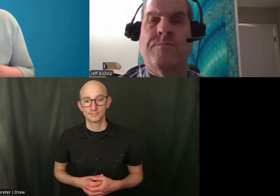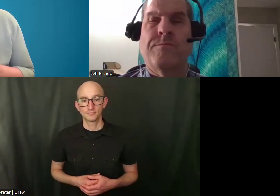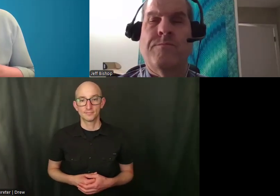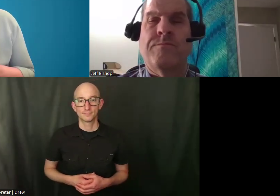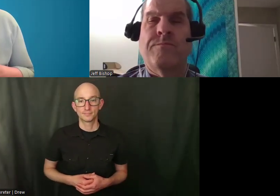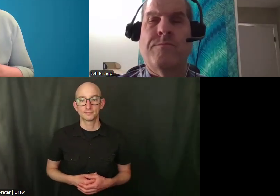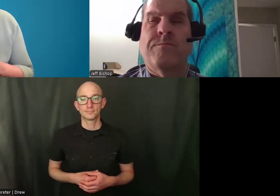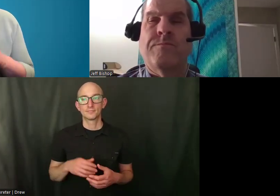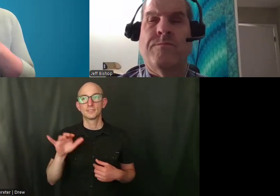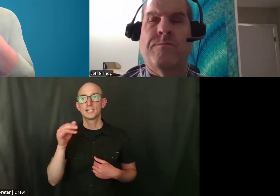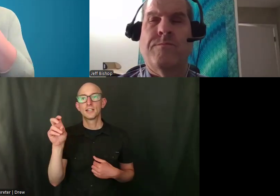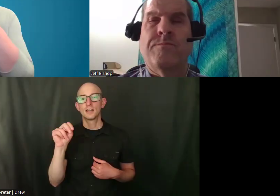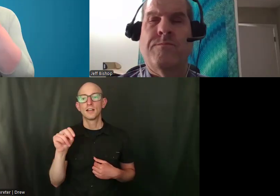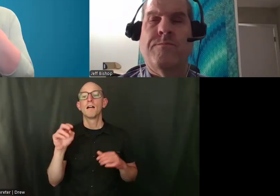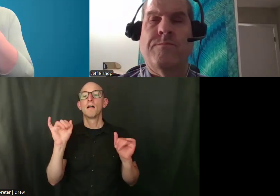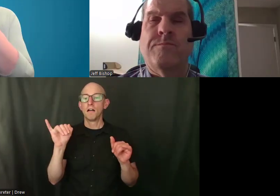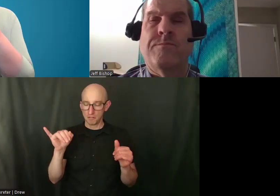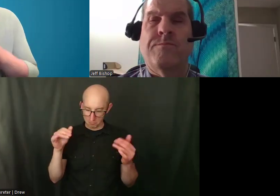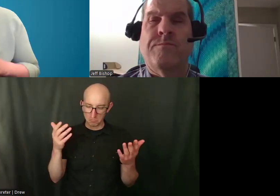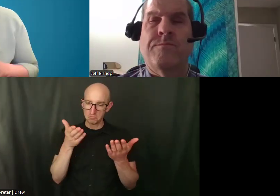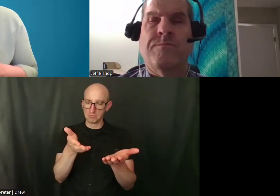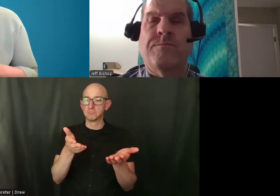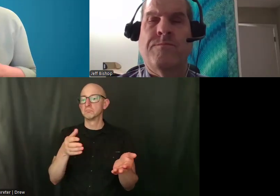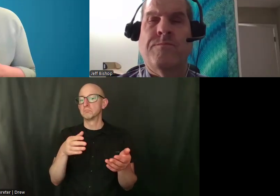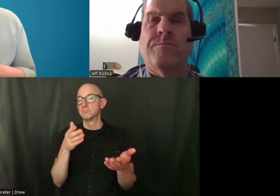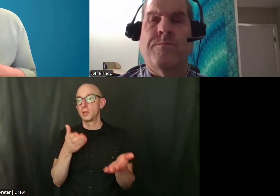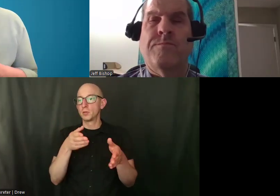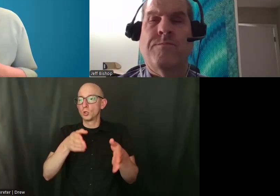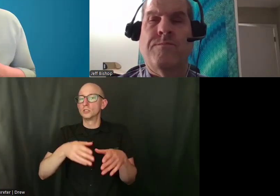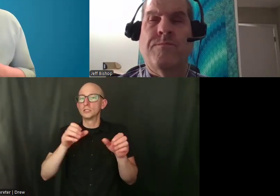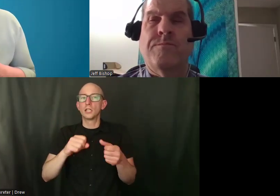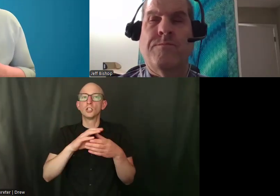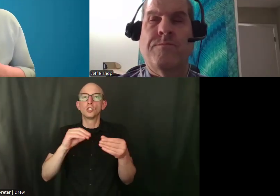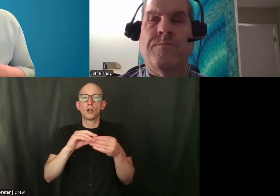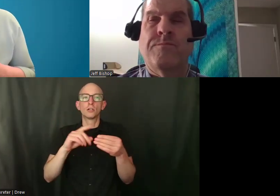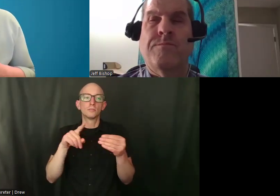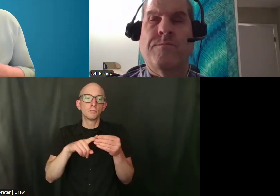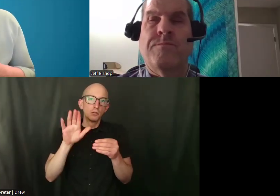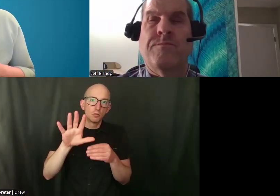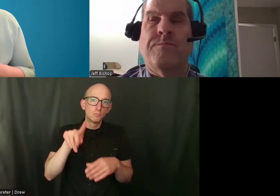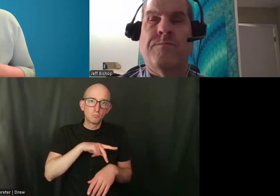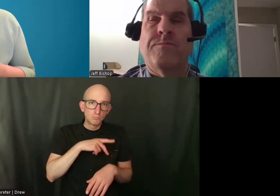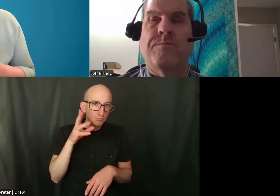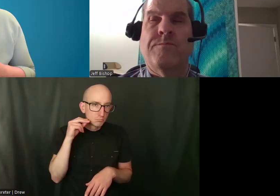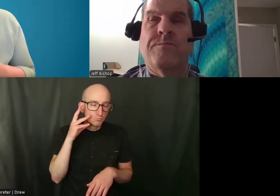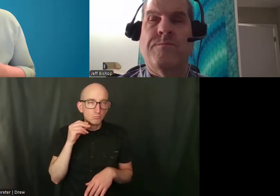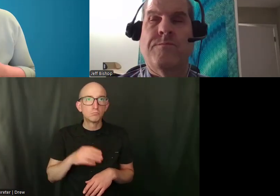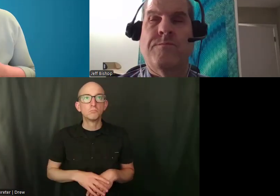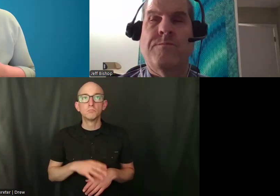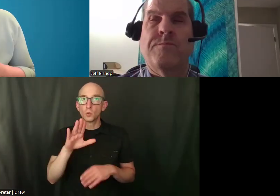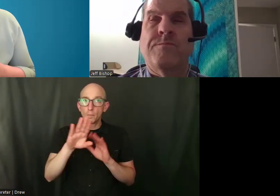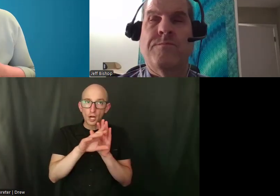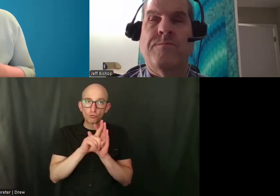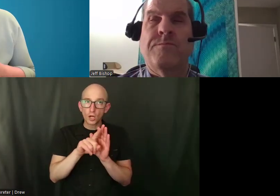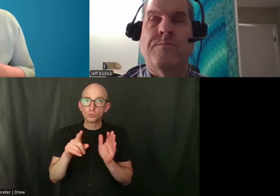Oh, so hey, so you could talk about maybe some of your personal experiences and background